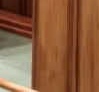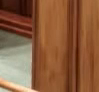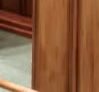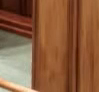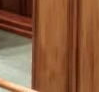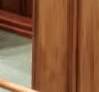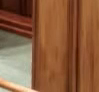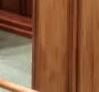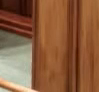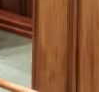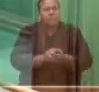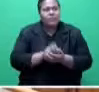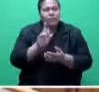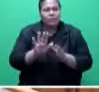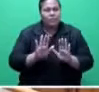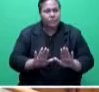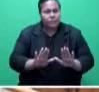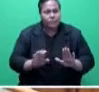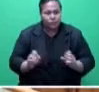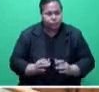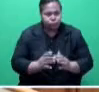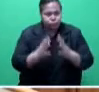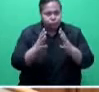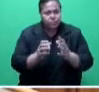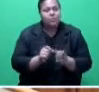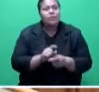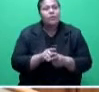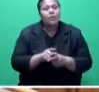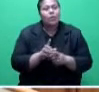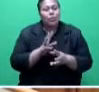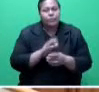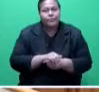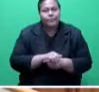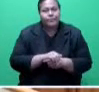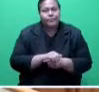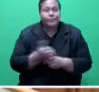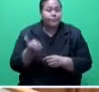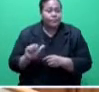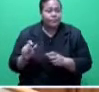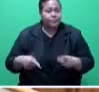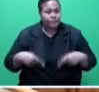Prohibition of Nuclear Weapons. Does any member oppose the motion?